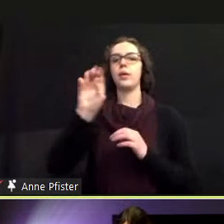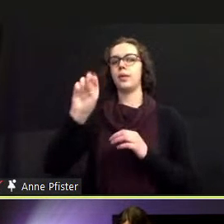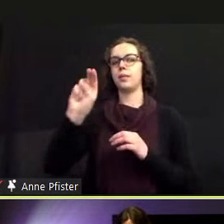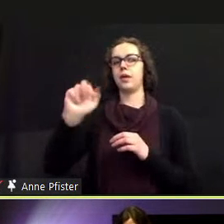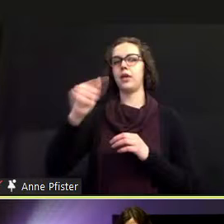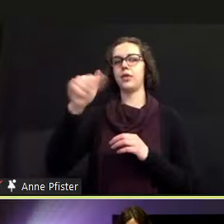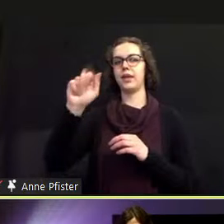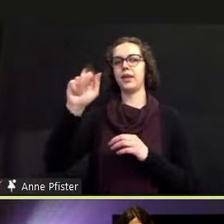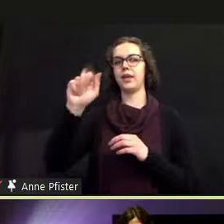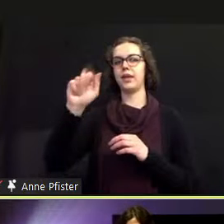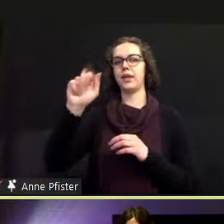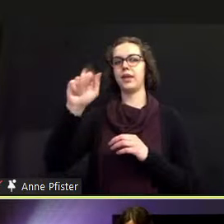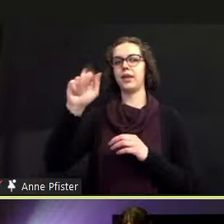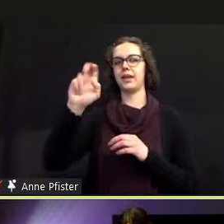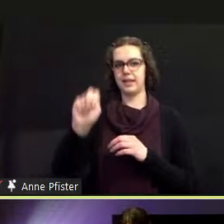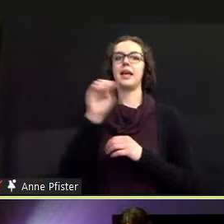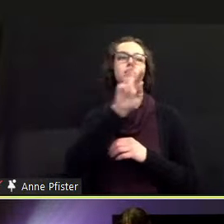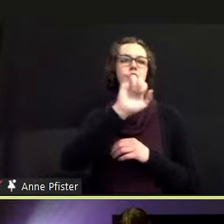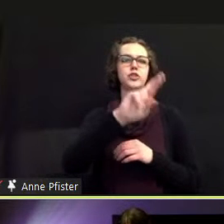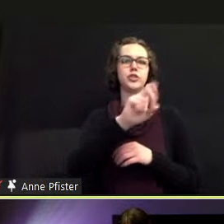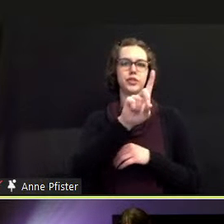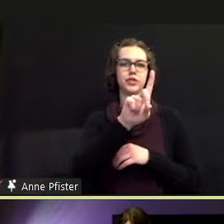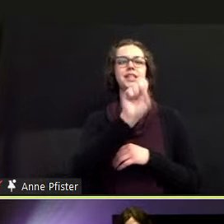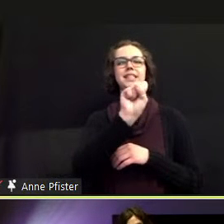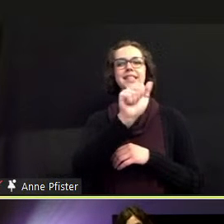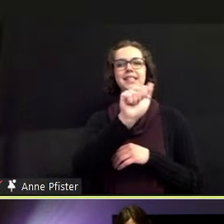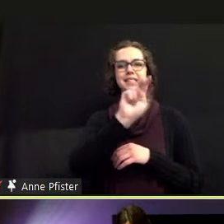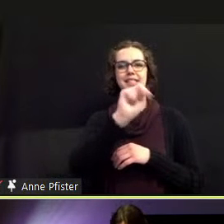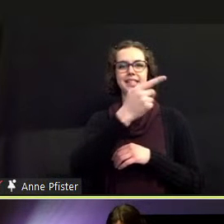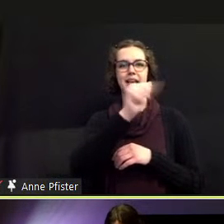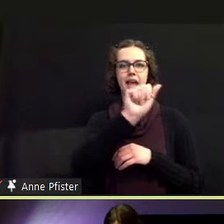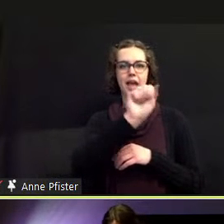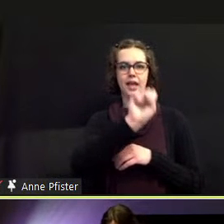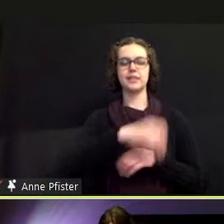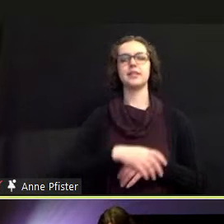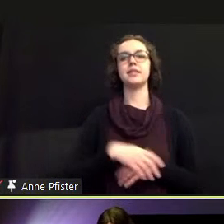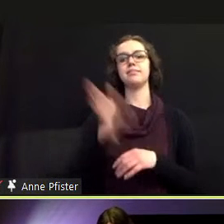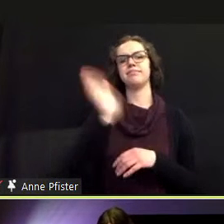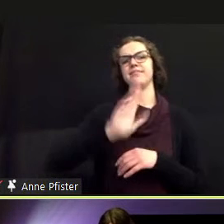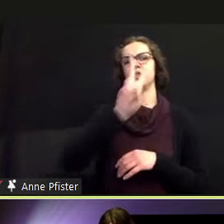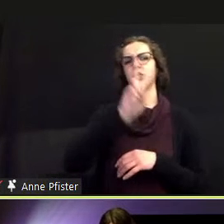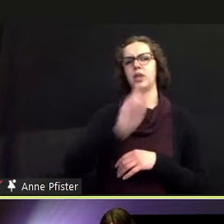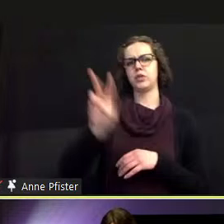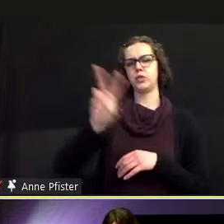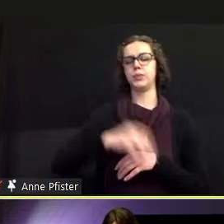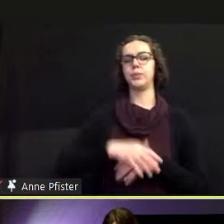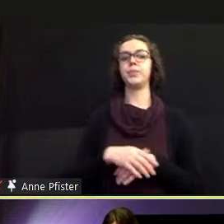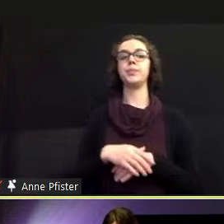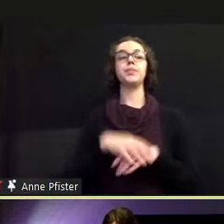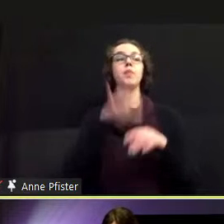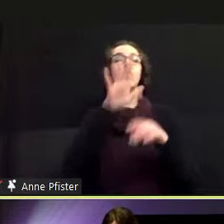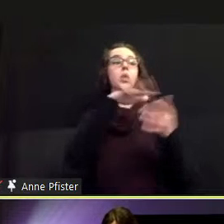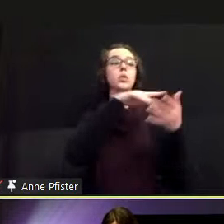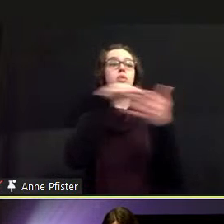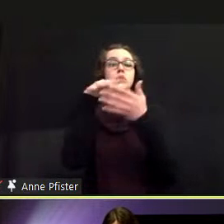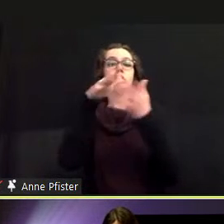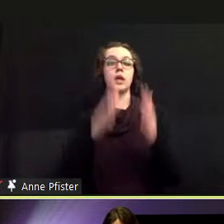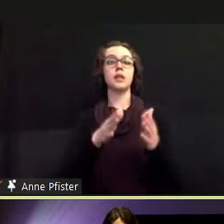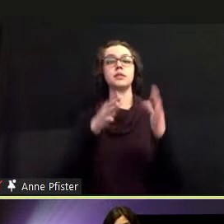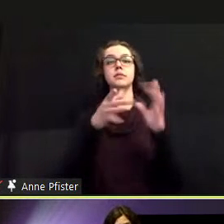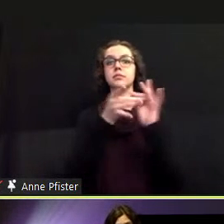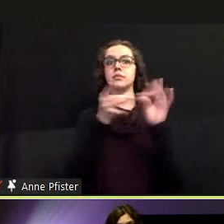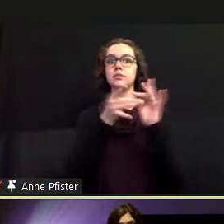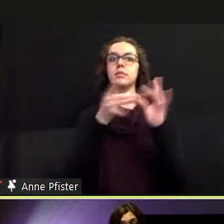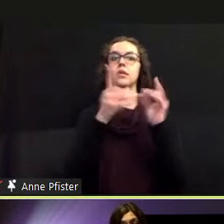participant Richard Senghas in 2002. In that piece, the 2 scholars presented an overview of then current studies